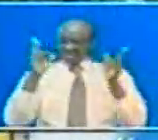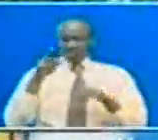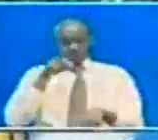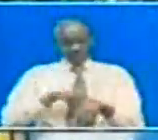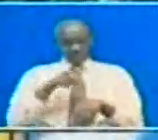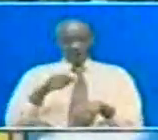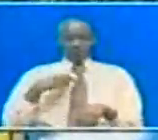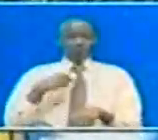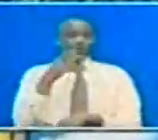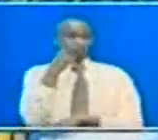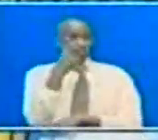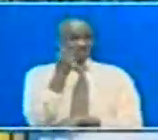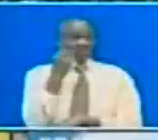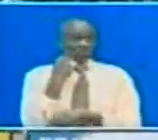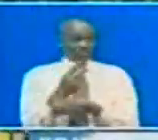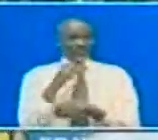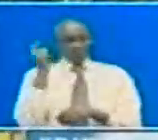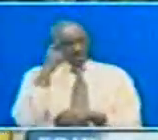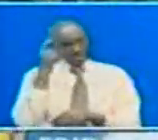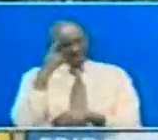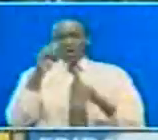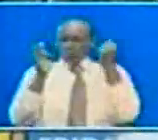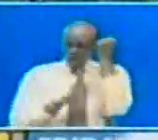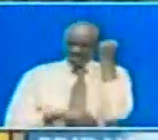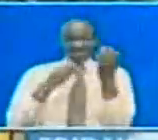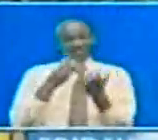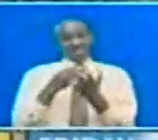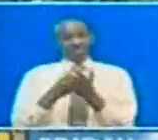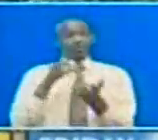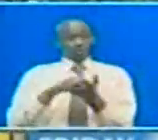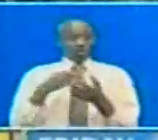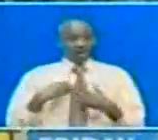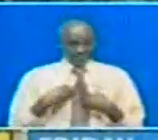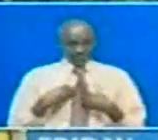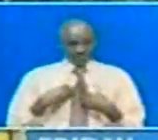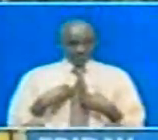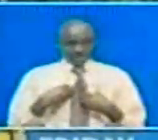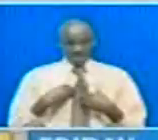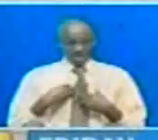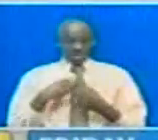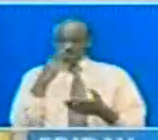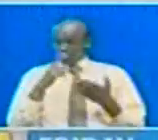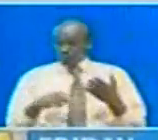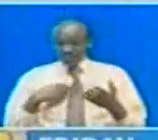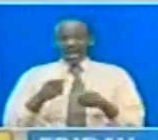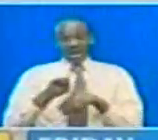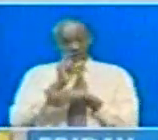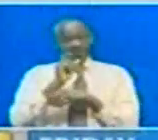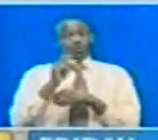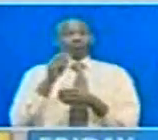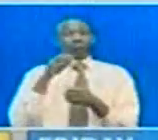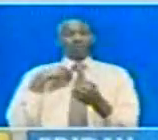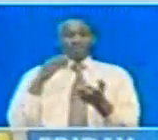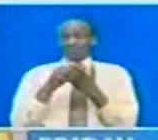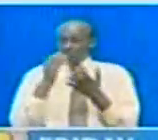since 2012, reflecting the farm's worsening financial position. Global credit ratings, a firm licensed by the Capital Markets Authority